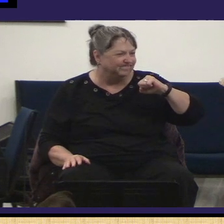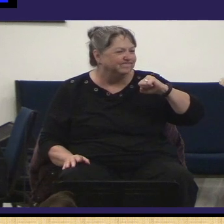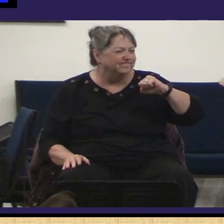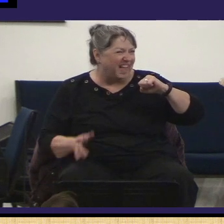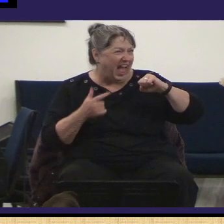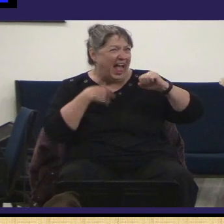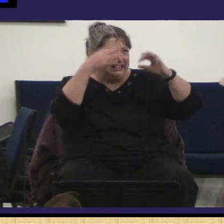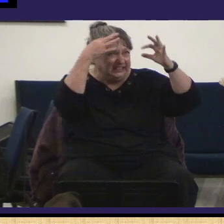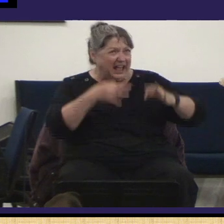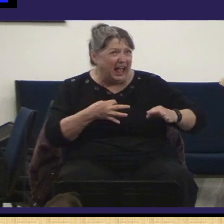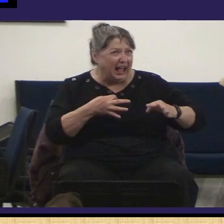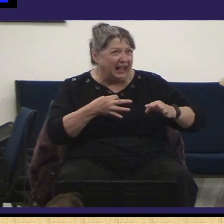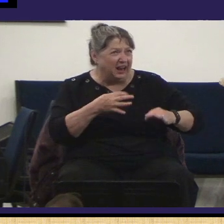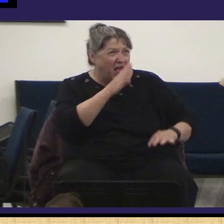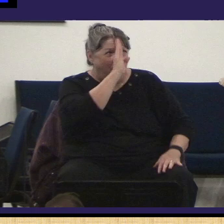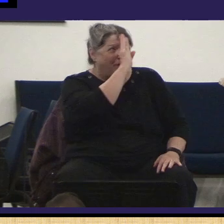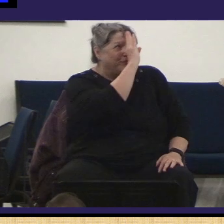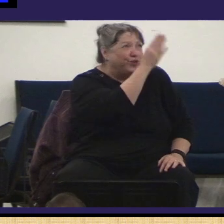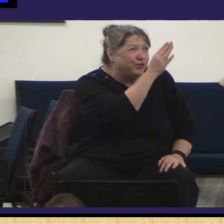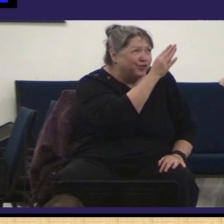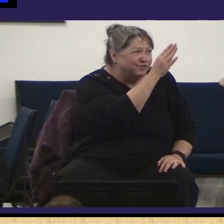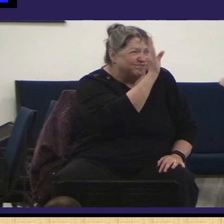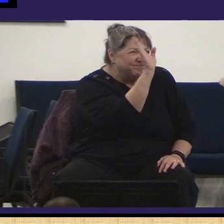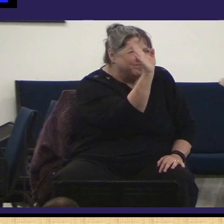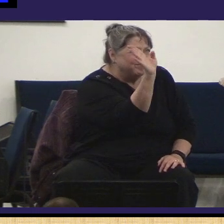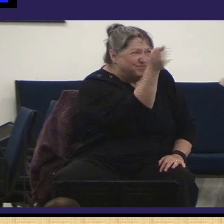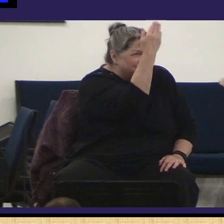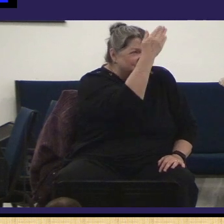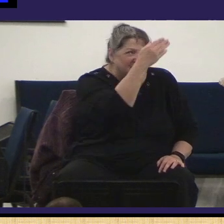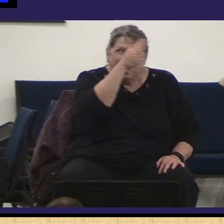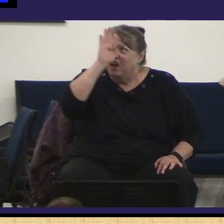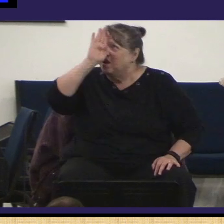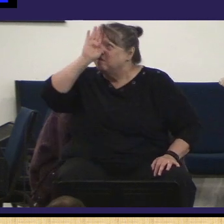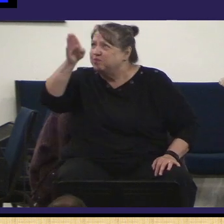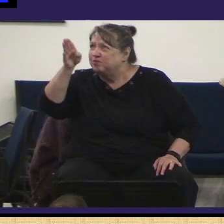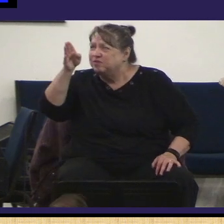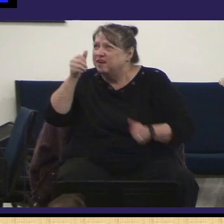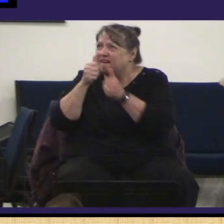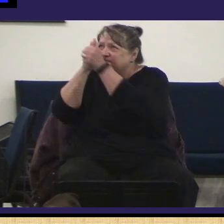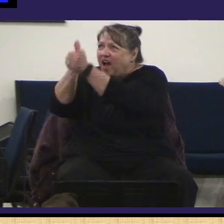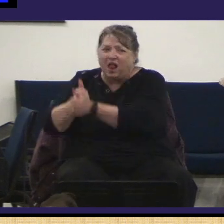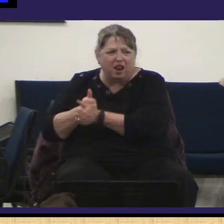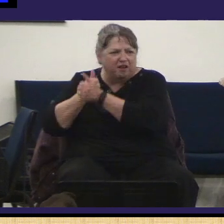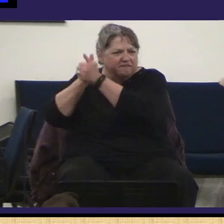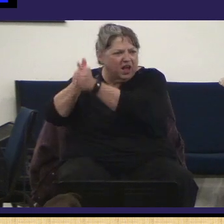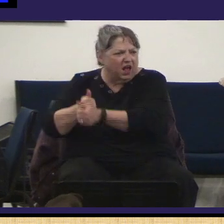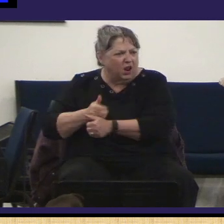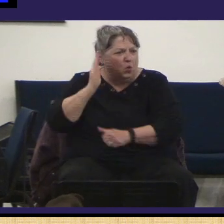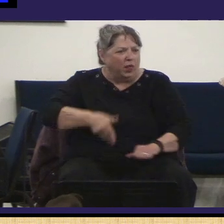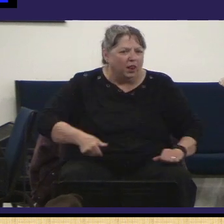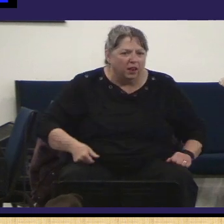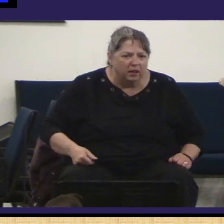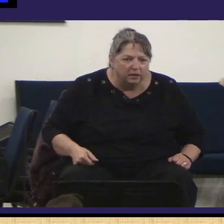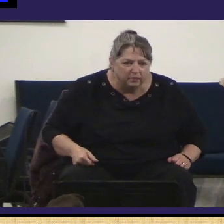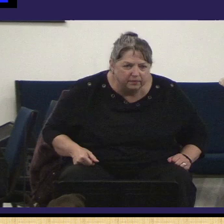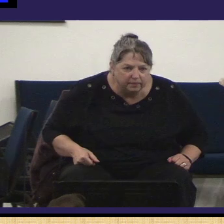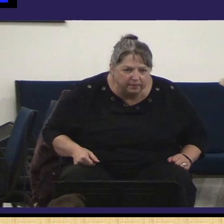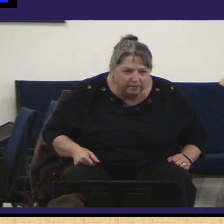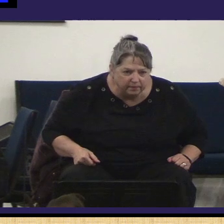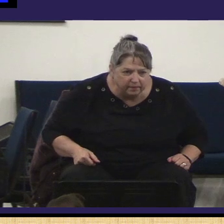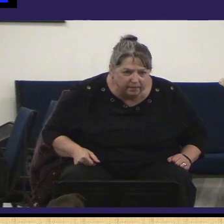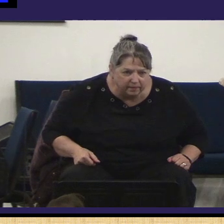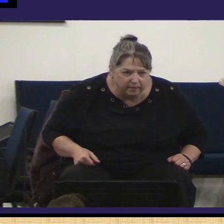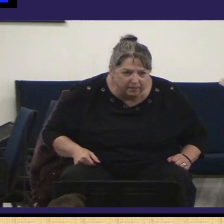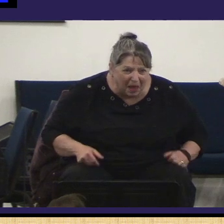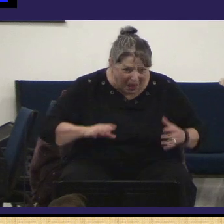can live righteous lives, but if we don't, please hear this, if we mess up, it doesn't mean that you don't have